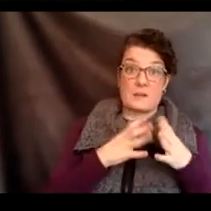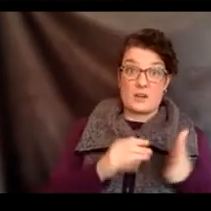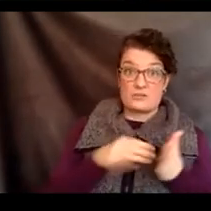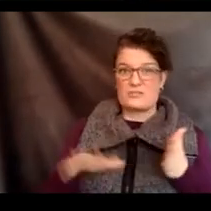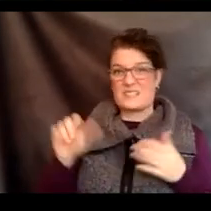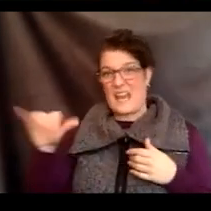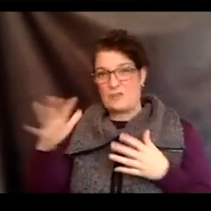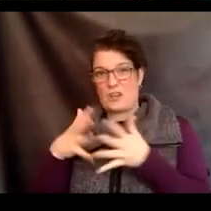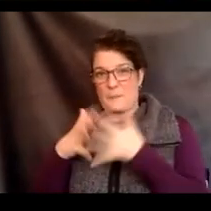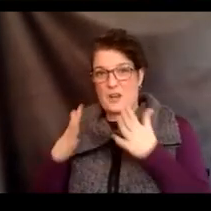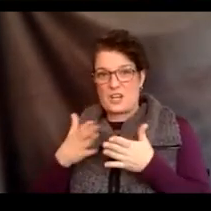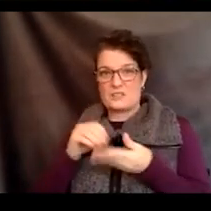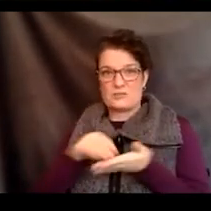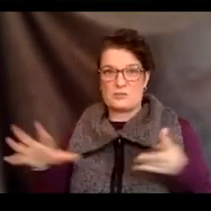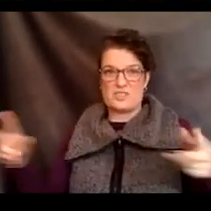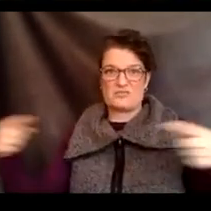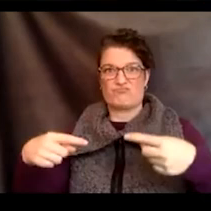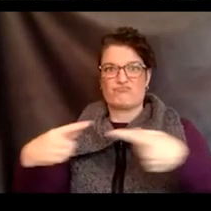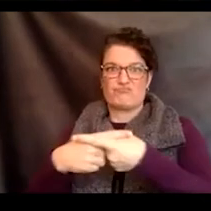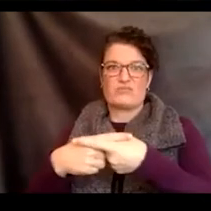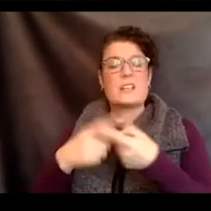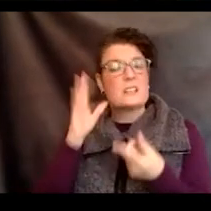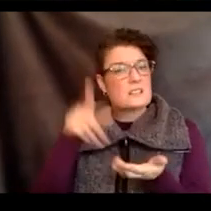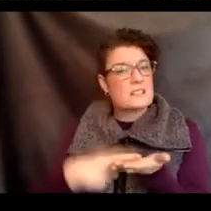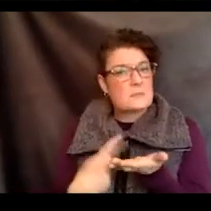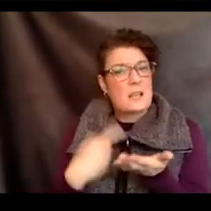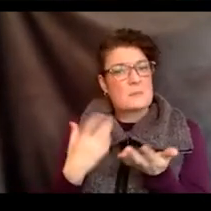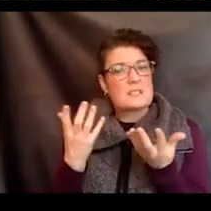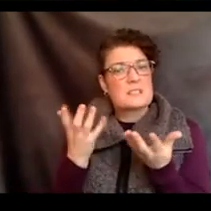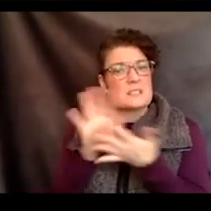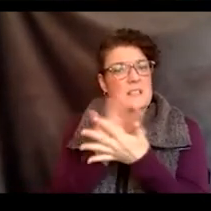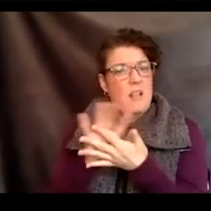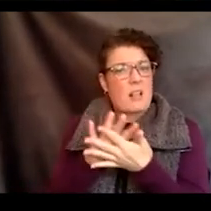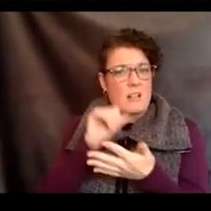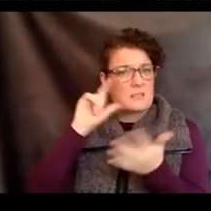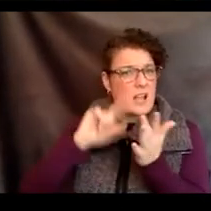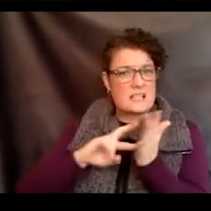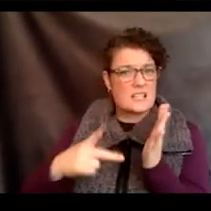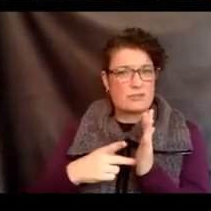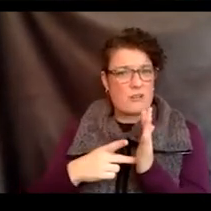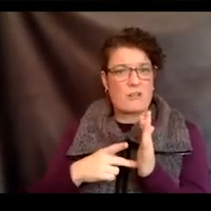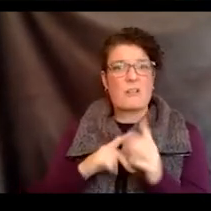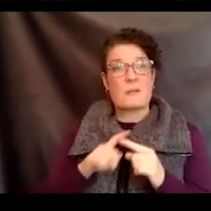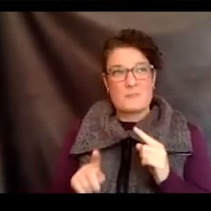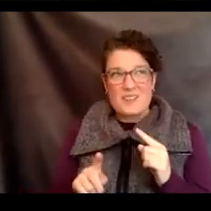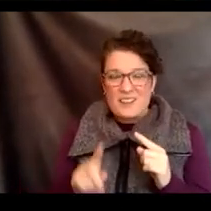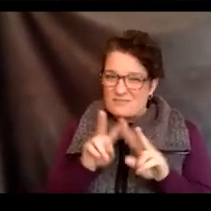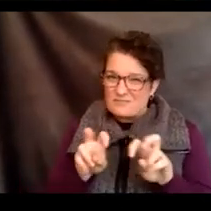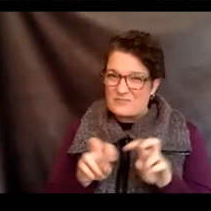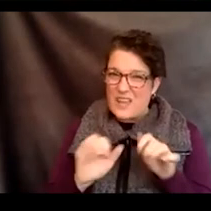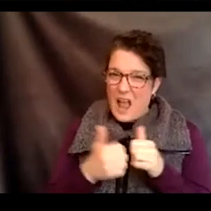It's like, it's not, it's kind of a subtle thing sometimes. It's not intentional even, but it's in the way in which language is